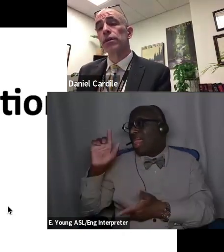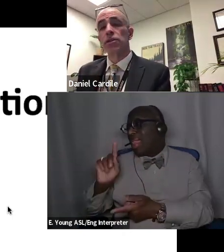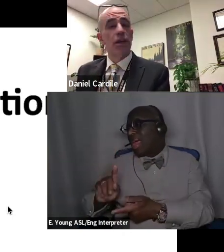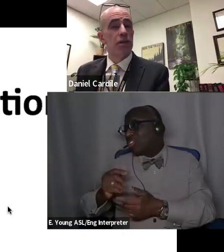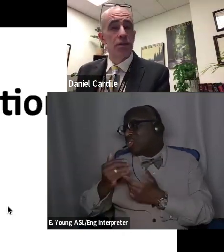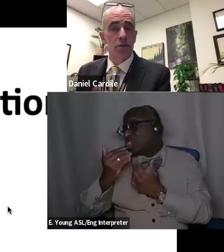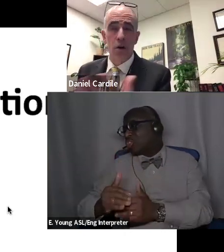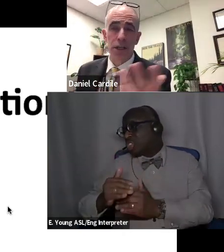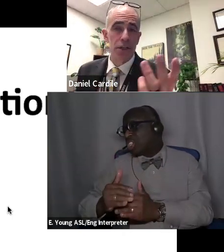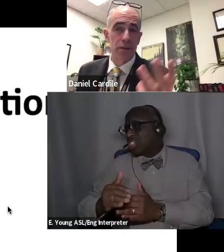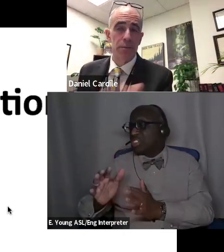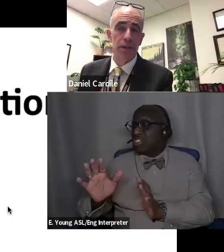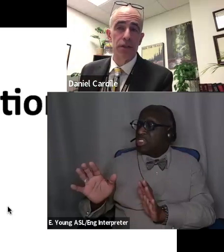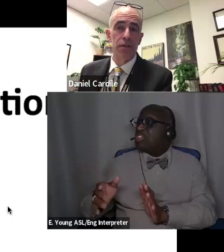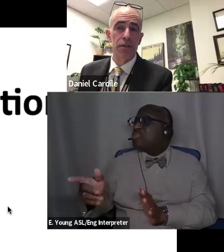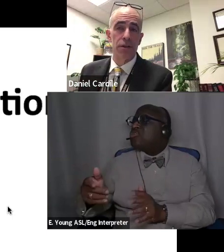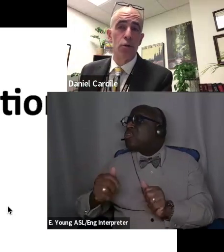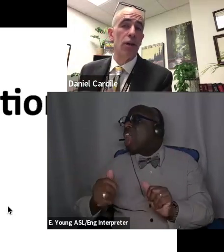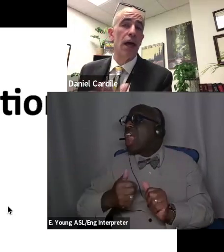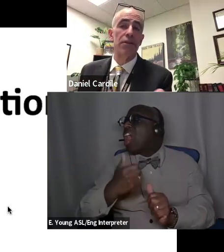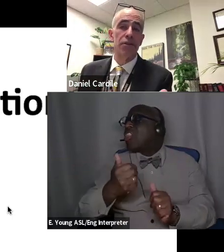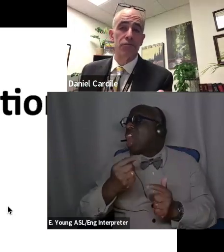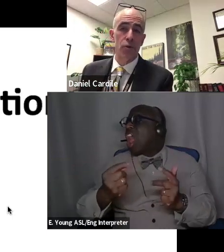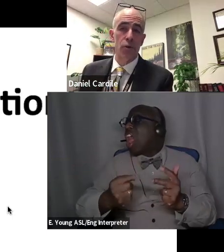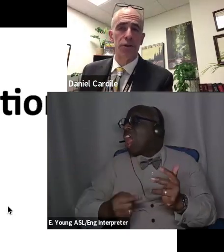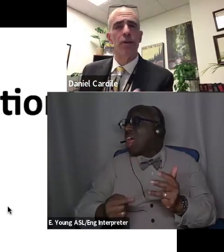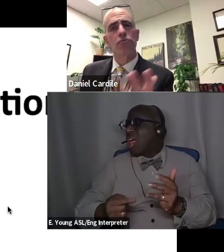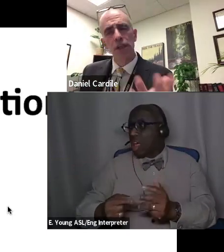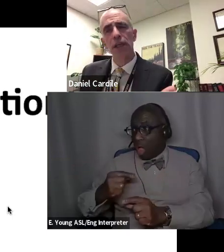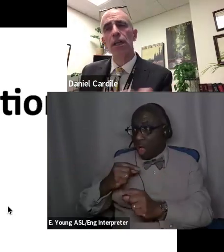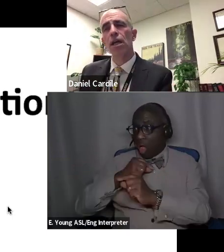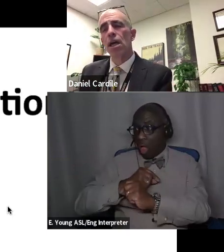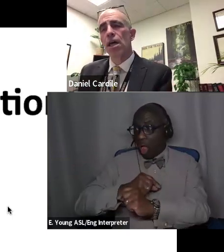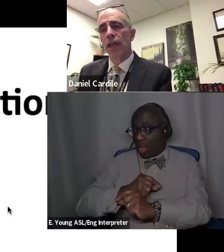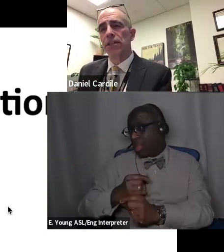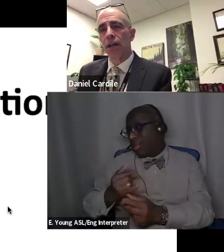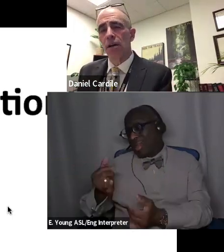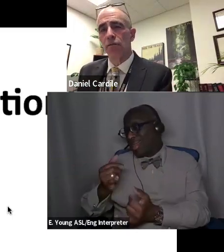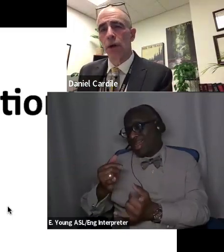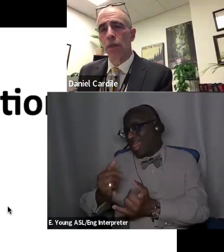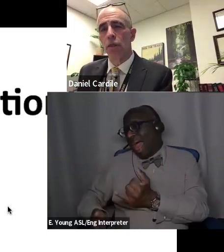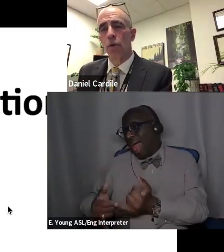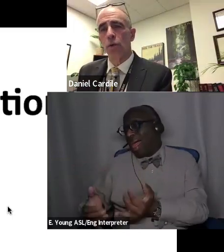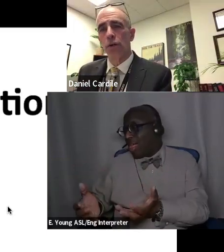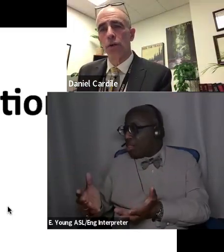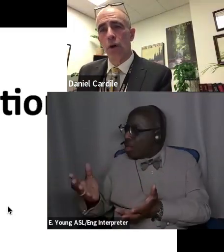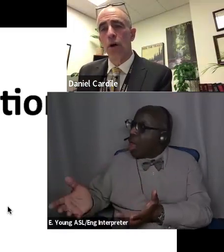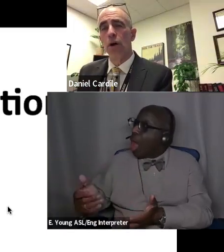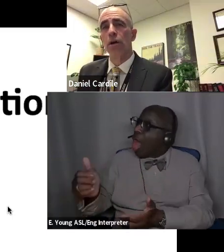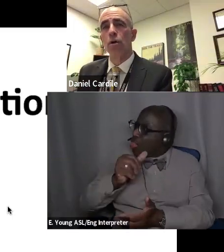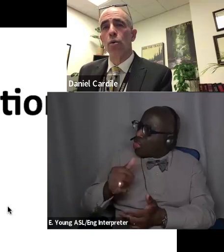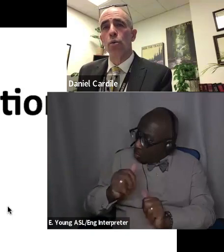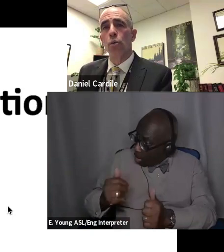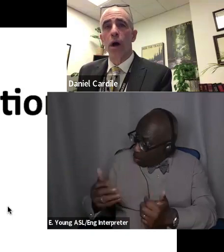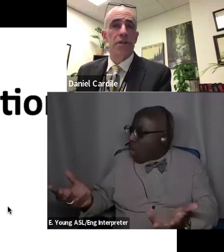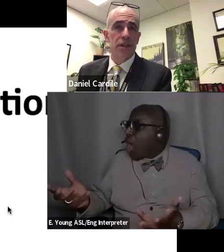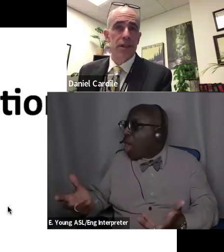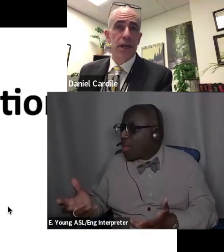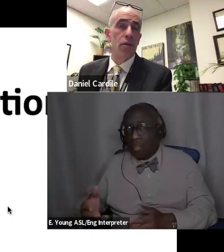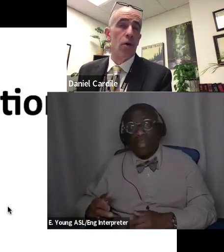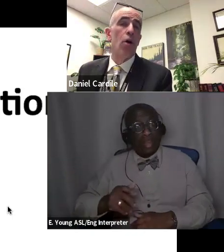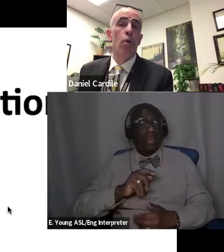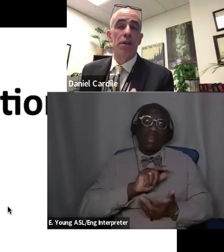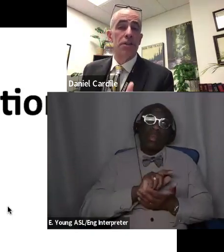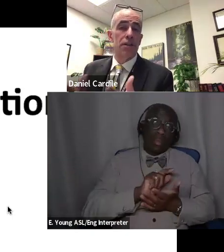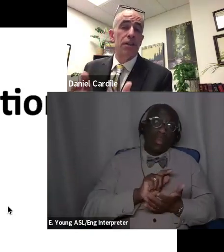worked, such that guardianship is your last resort? And really, that's kind of what the law wants to